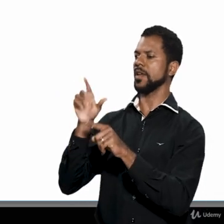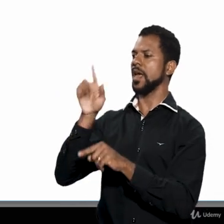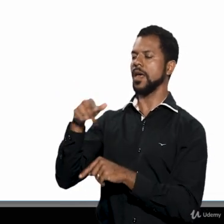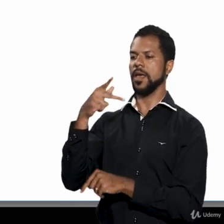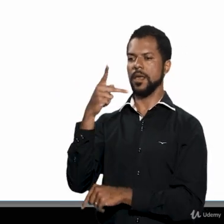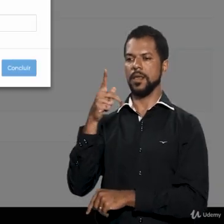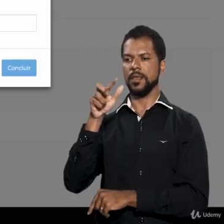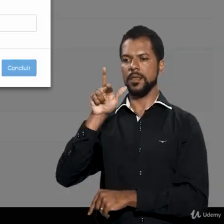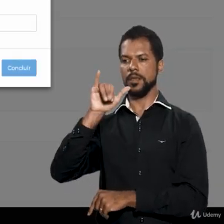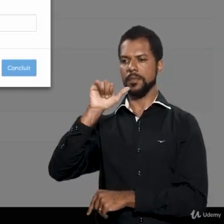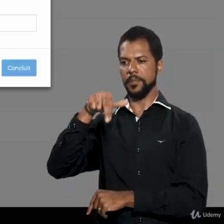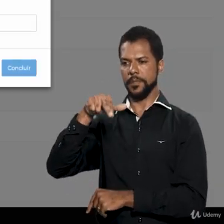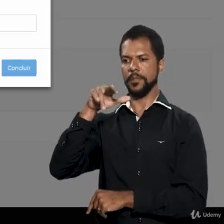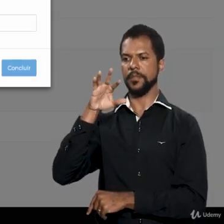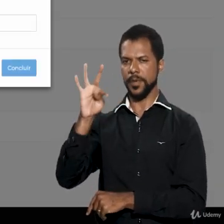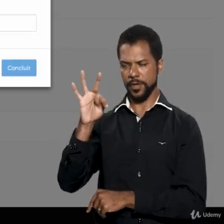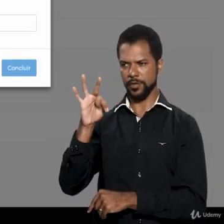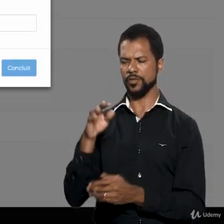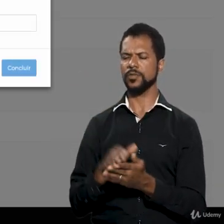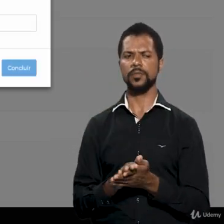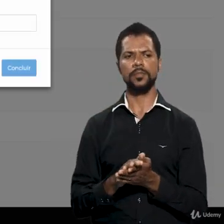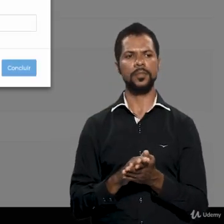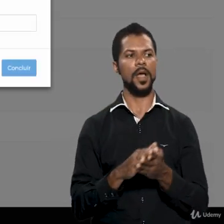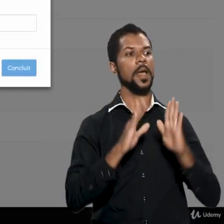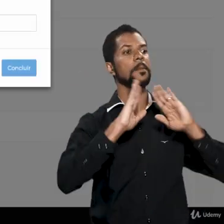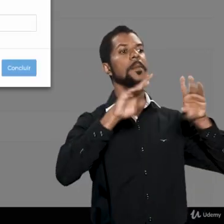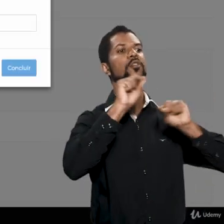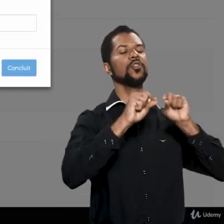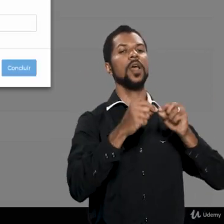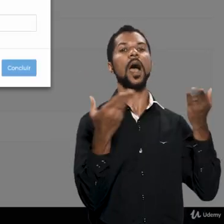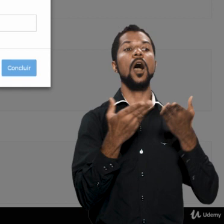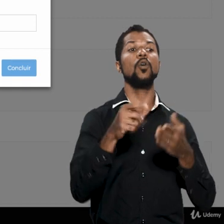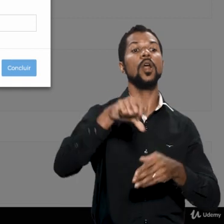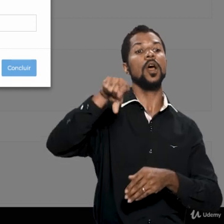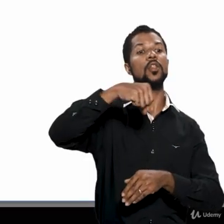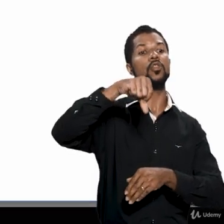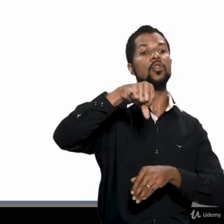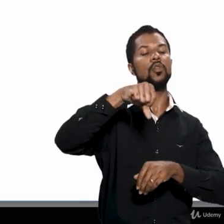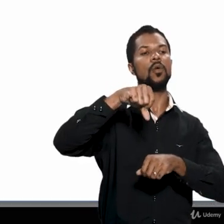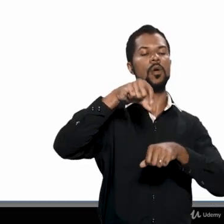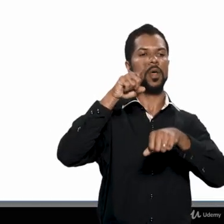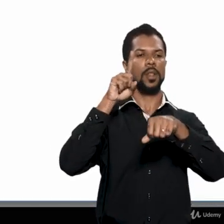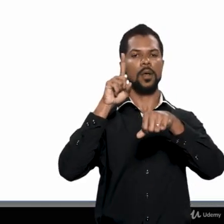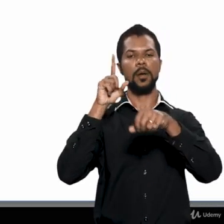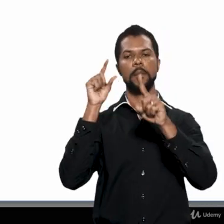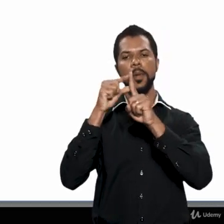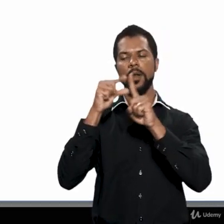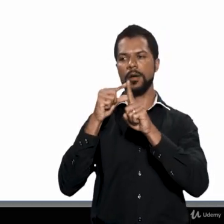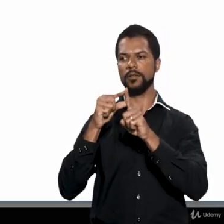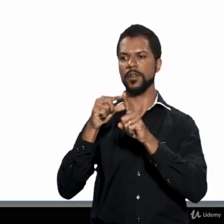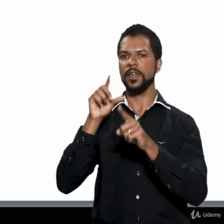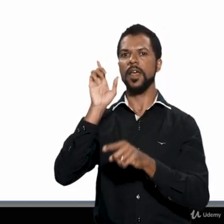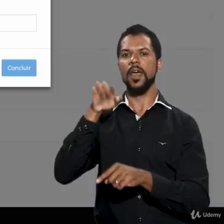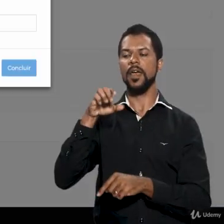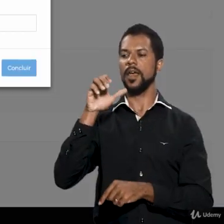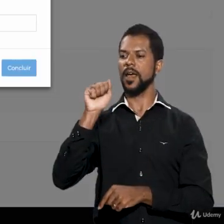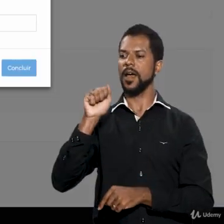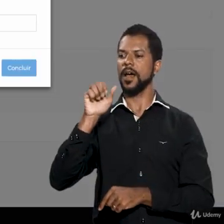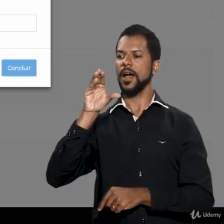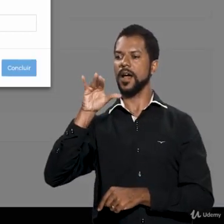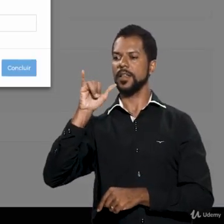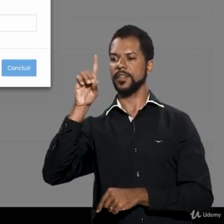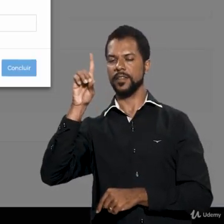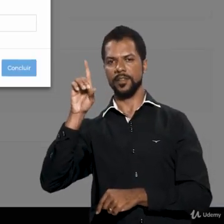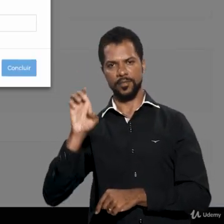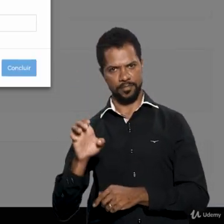I'll copy and paste. The 9th word, acid. And it wants